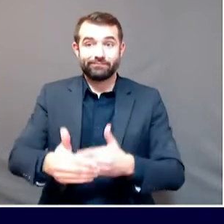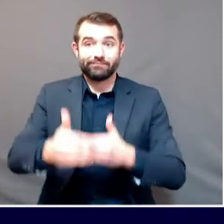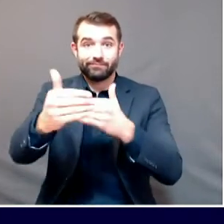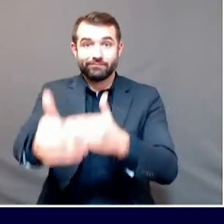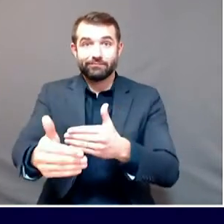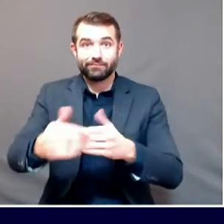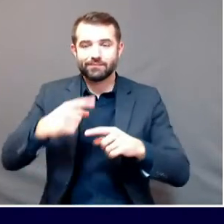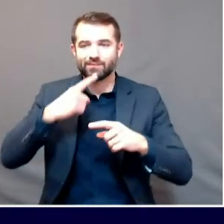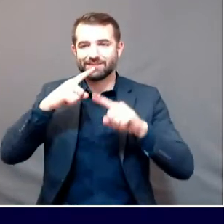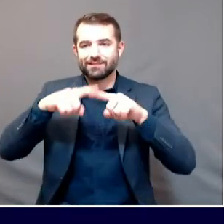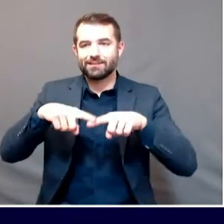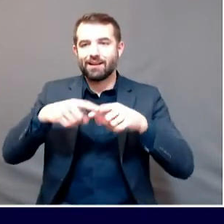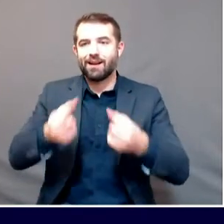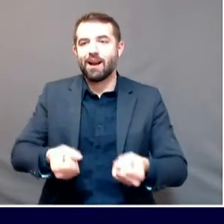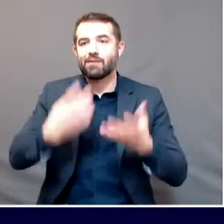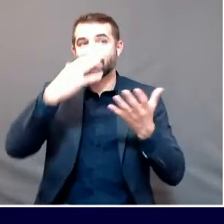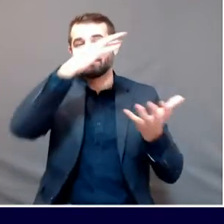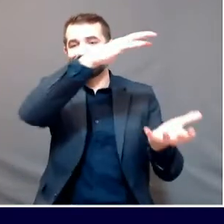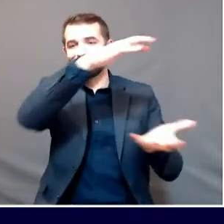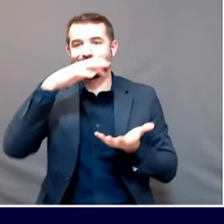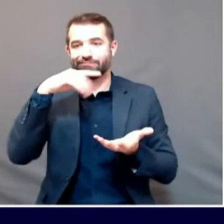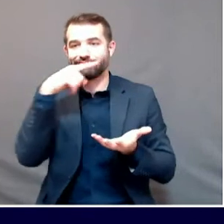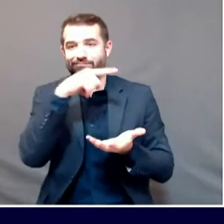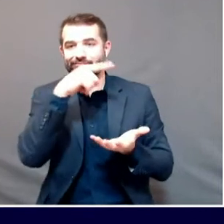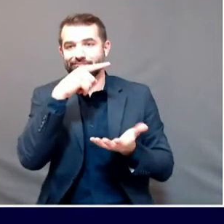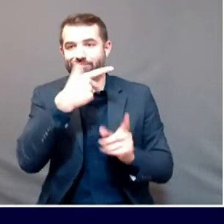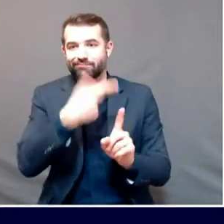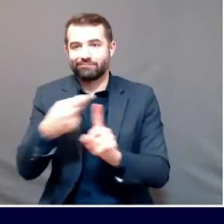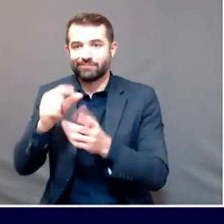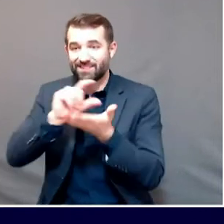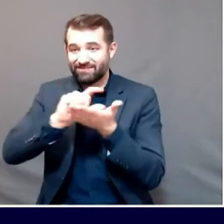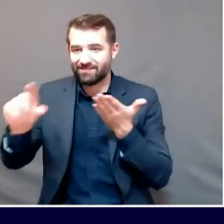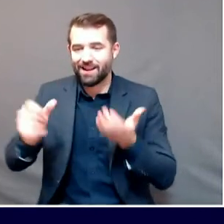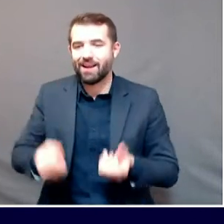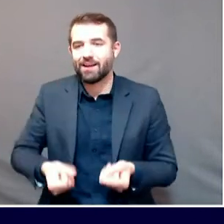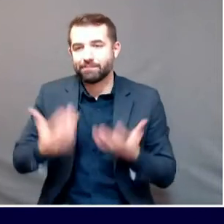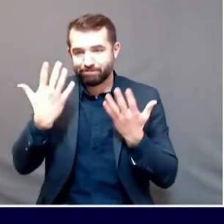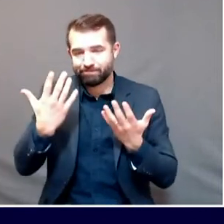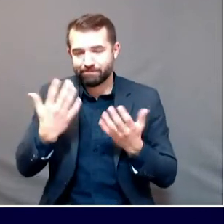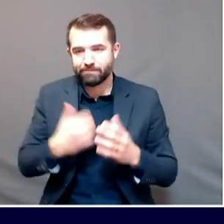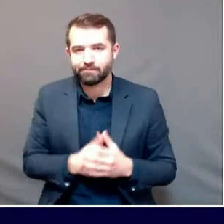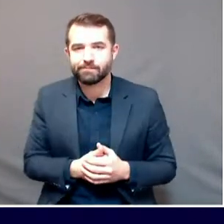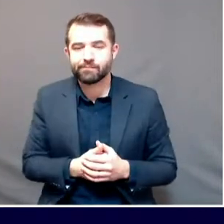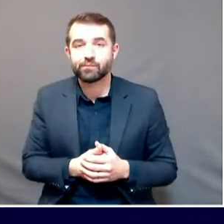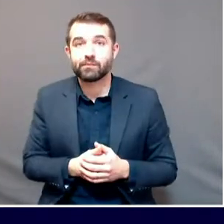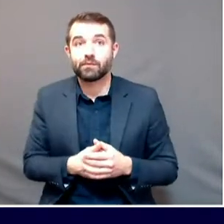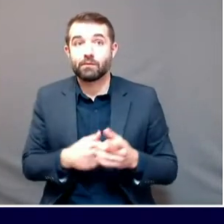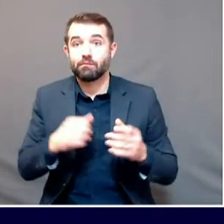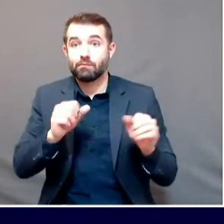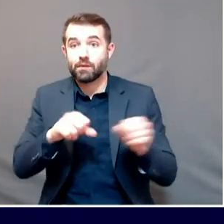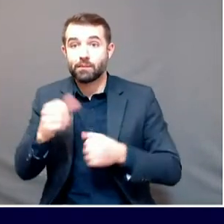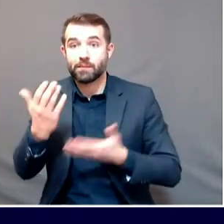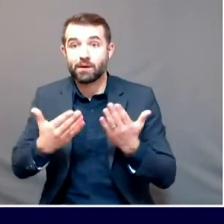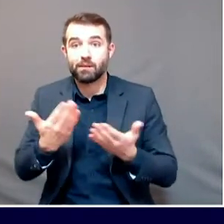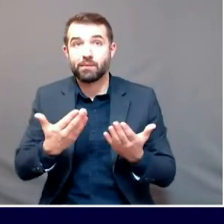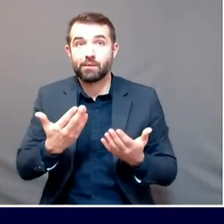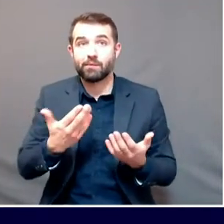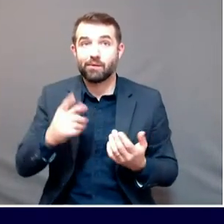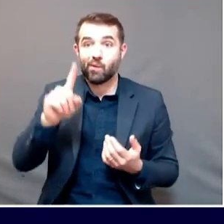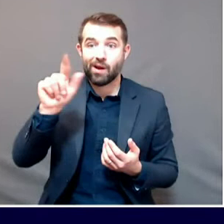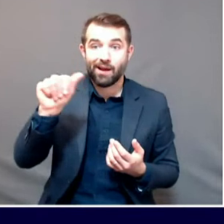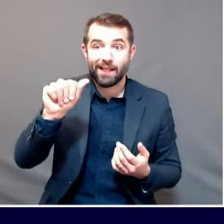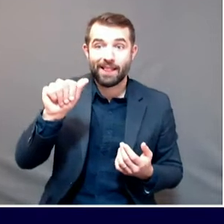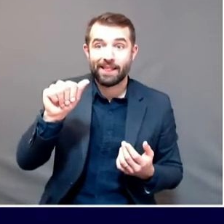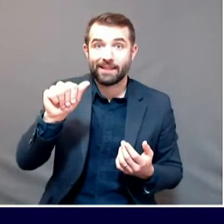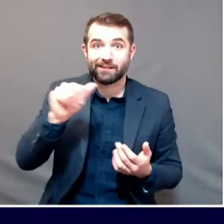get. But directionally speaking, yes, they would be at the latter phases of 1A. But when that starts to